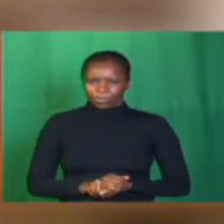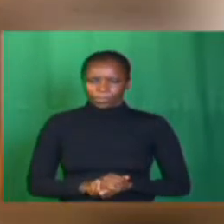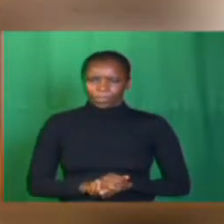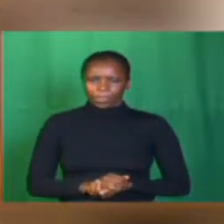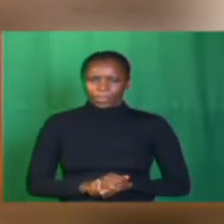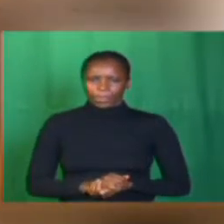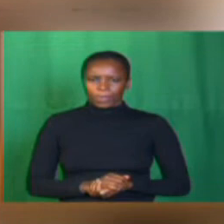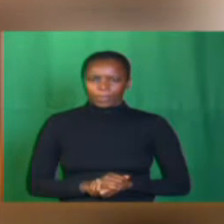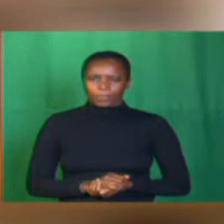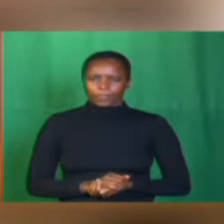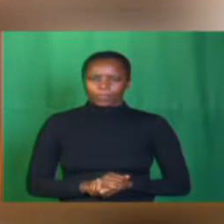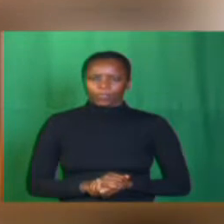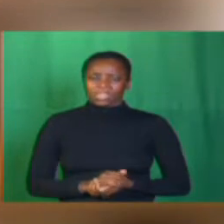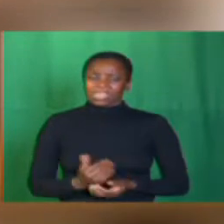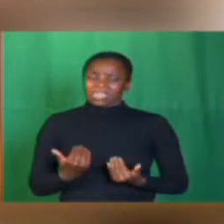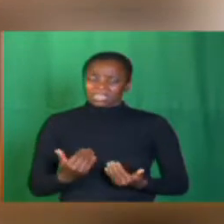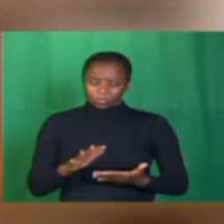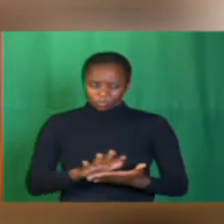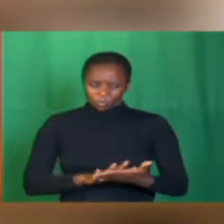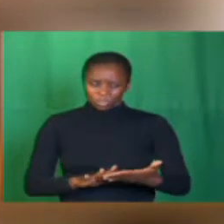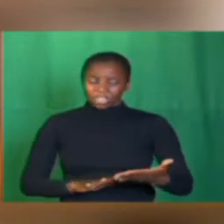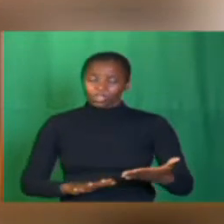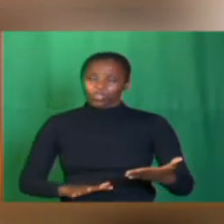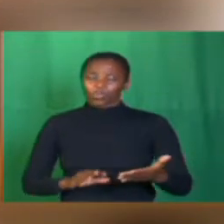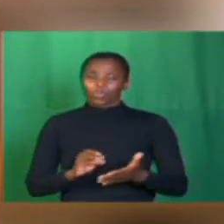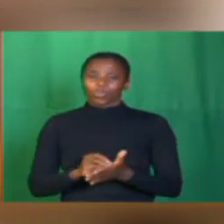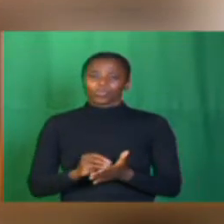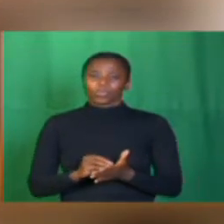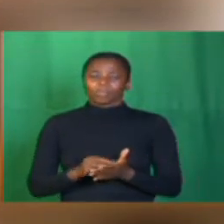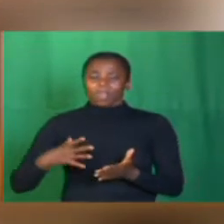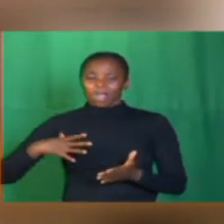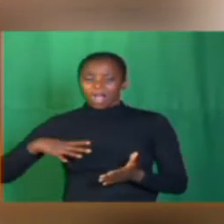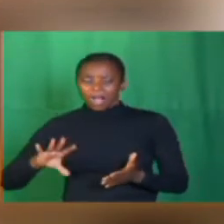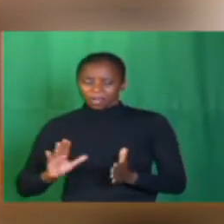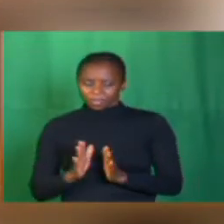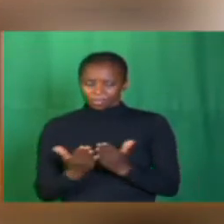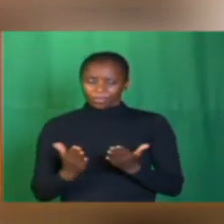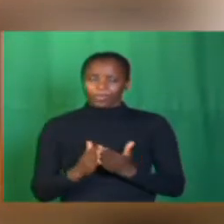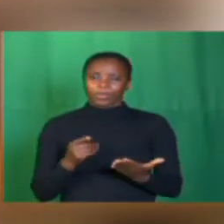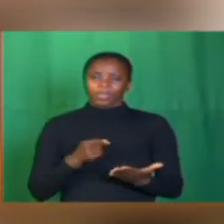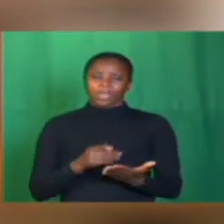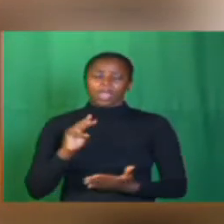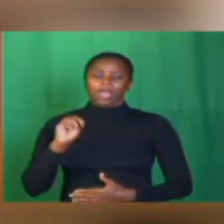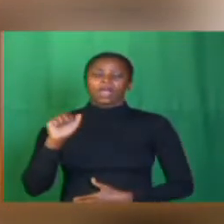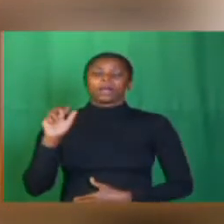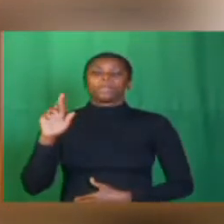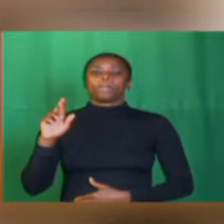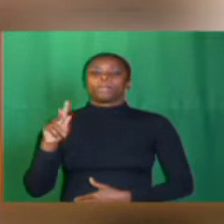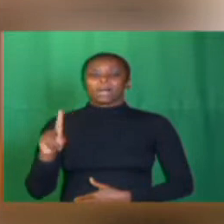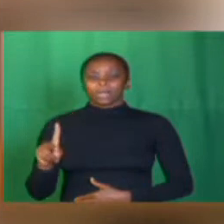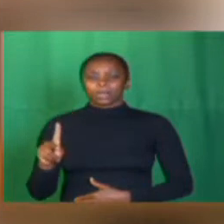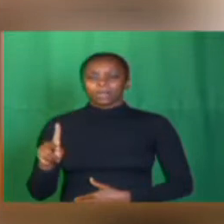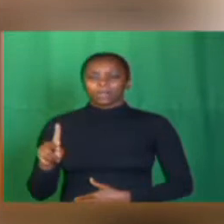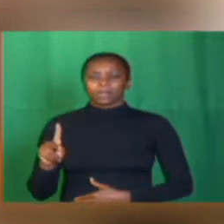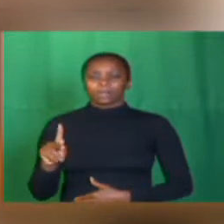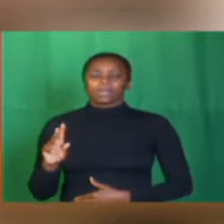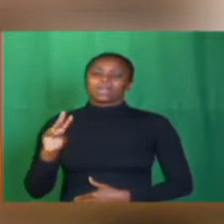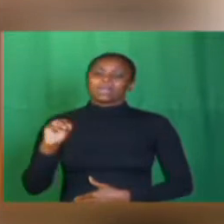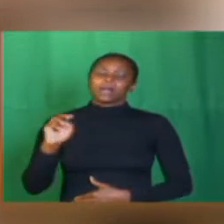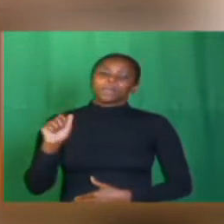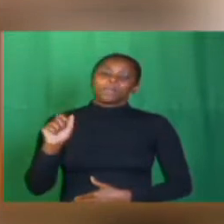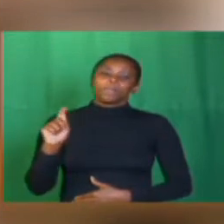I forgot to mention that this story is also found in other gospels, like the Gospel of Mark, the Gospel of